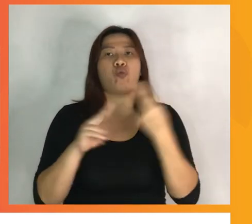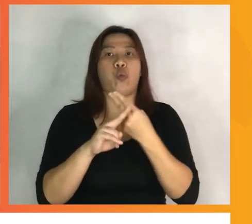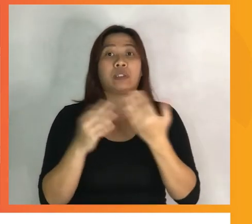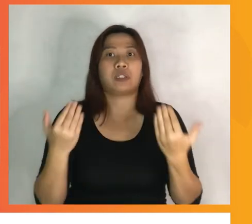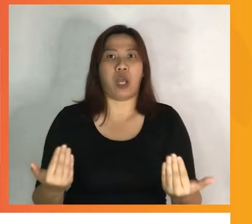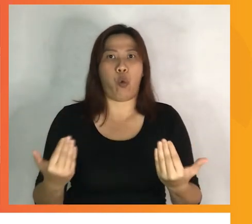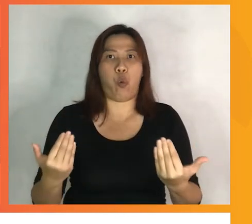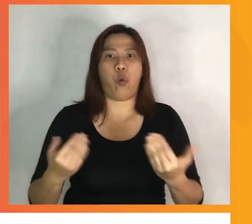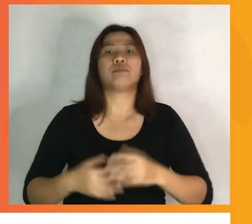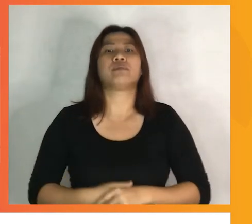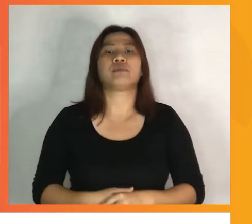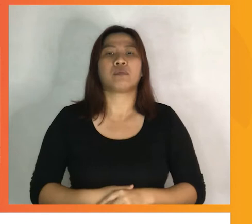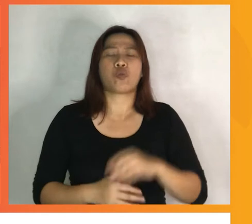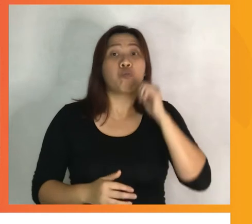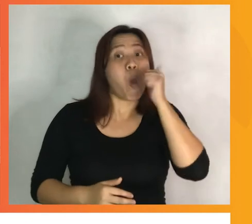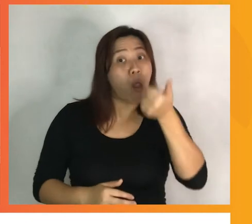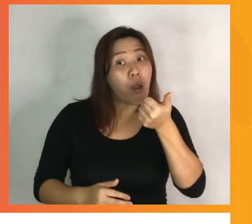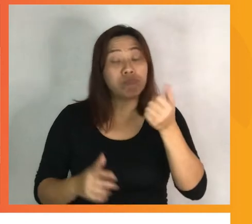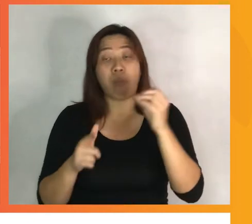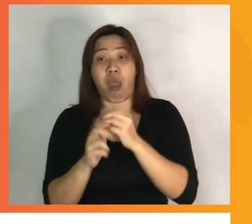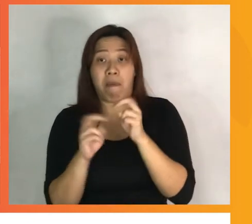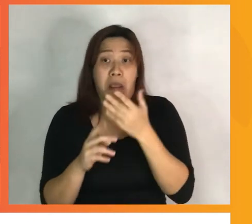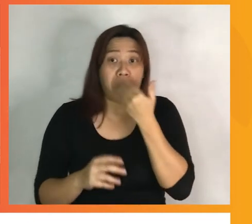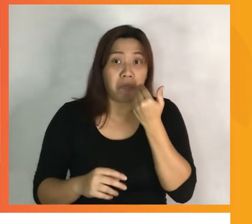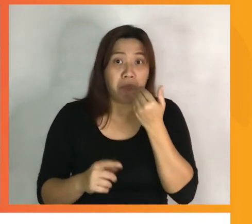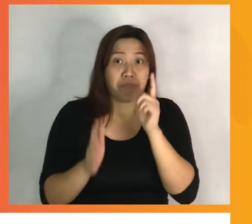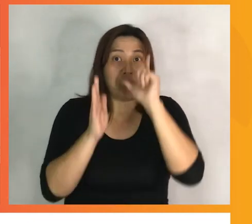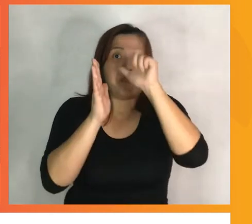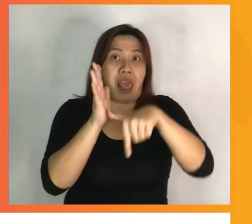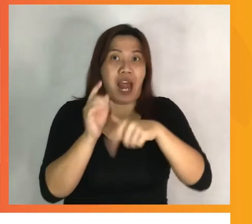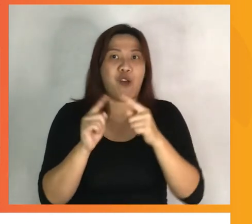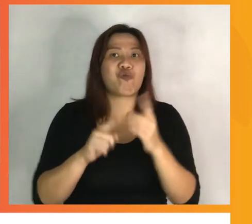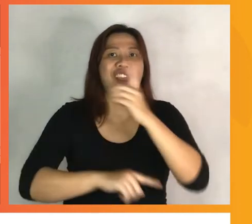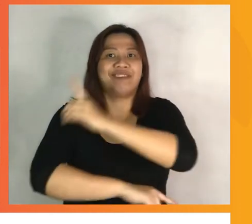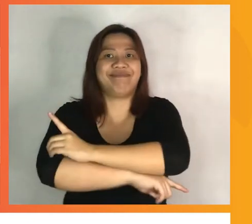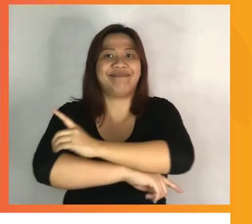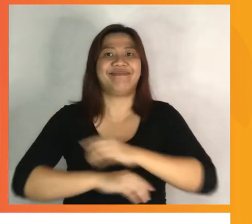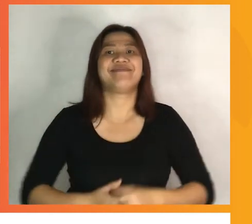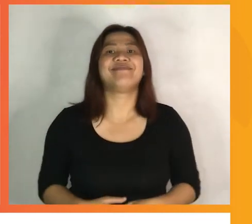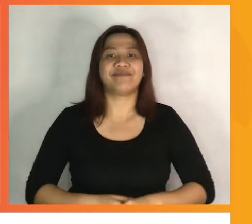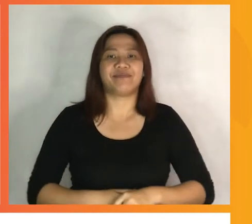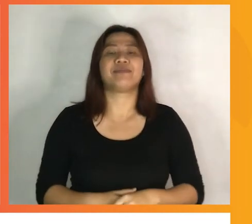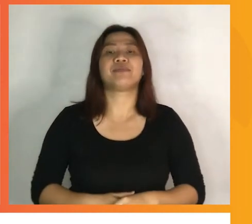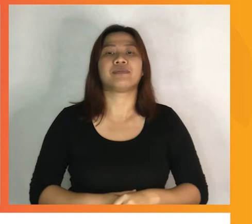immediately, tomorrow, or even better, later today.